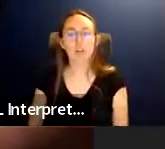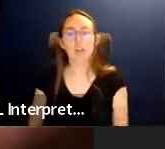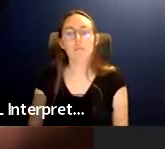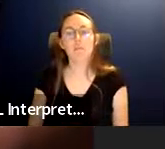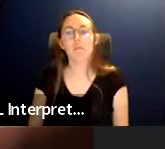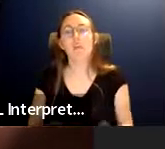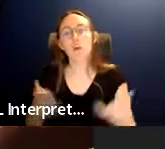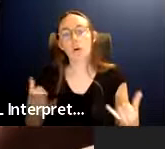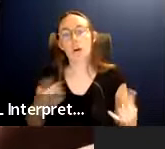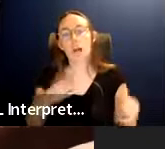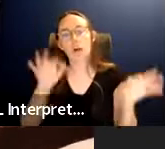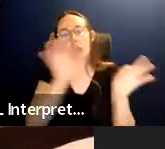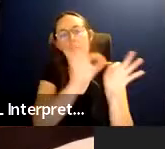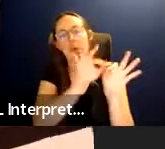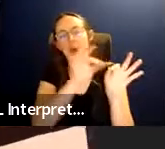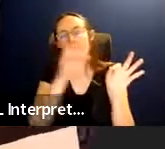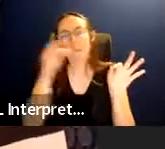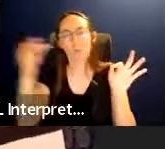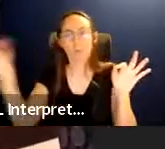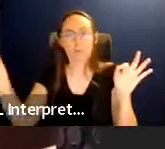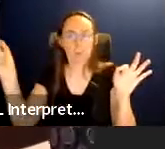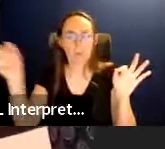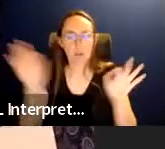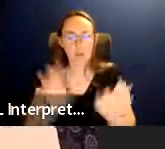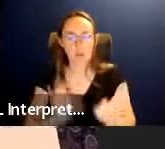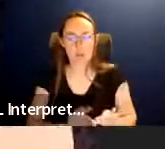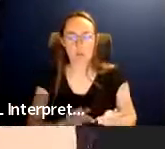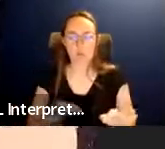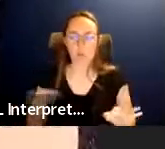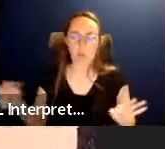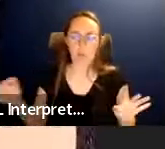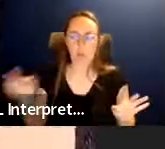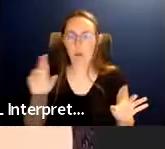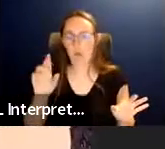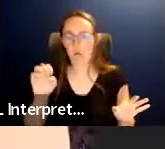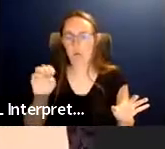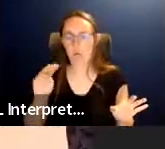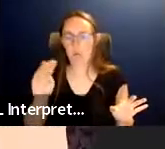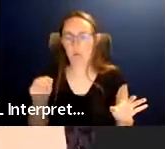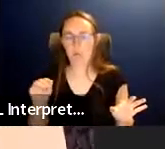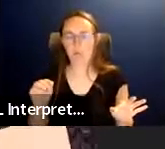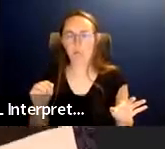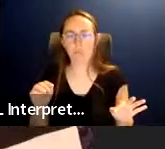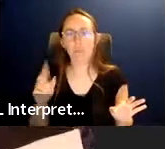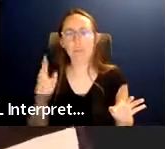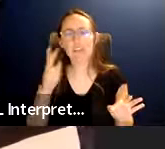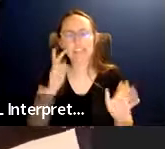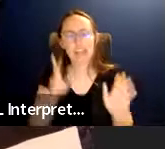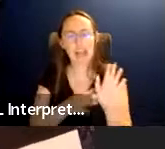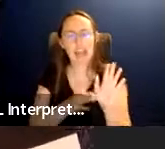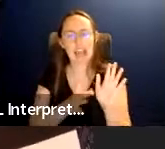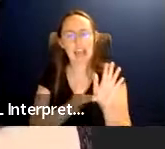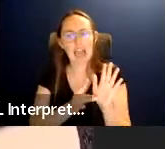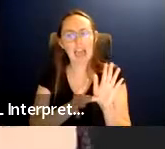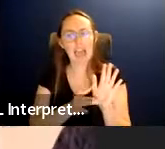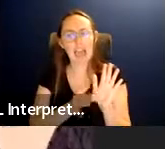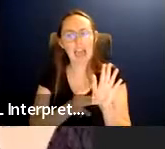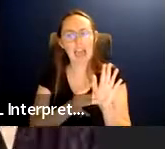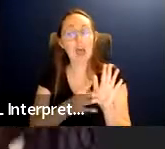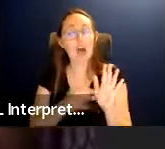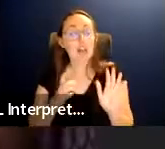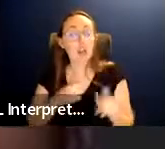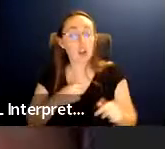And notice I find if I flick the end, it comes off really easily. So see how this is tacky? Now I could put transparency